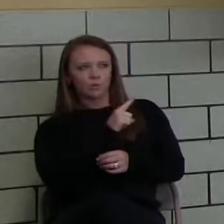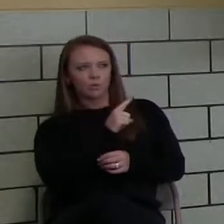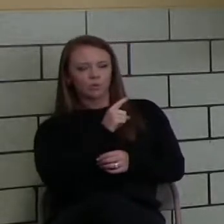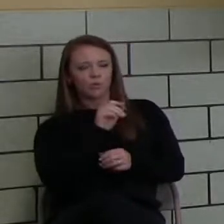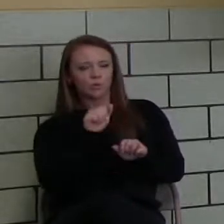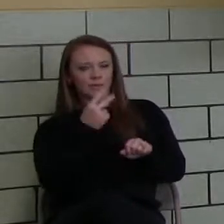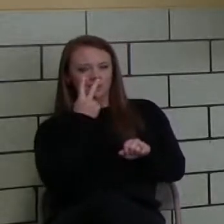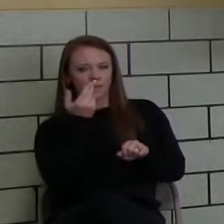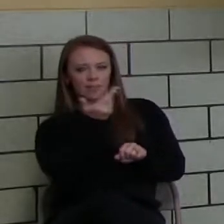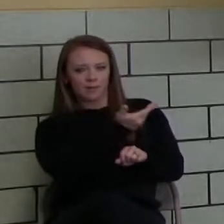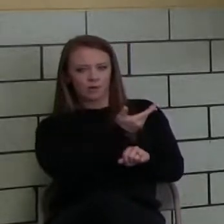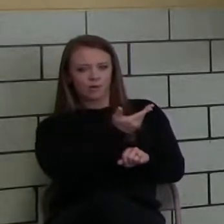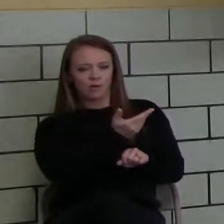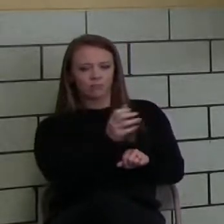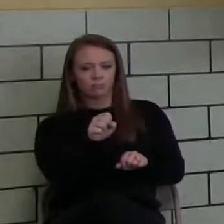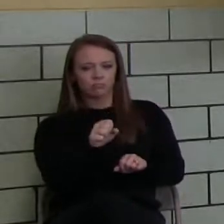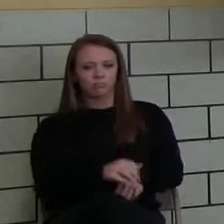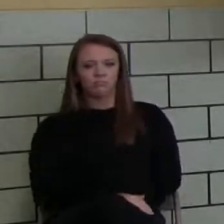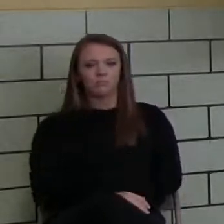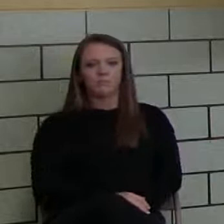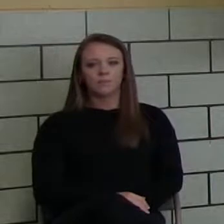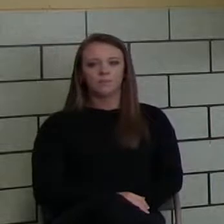there. Okay.